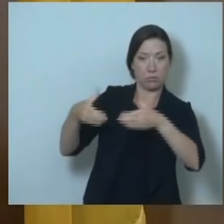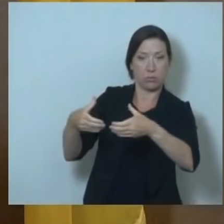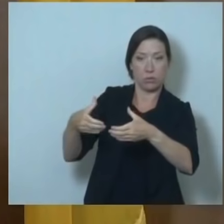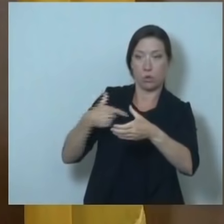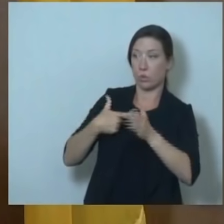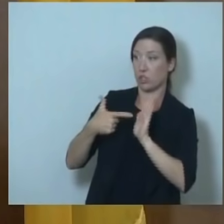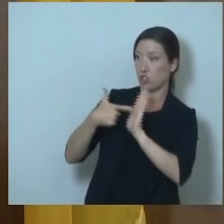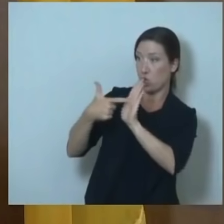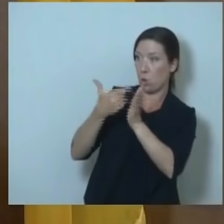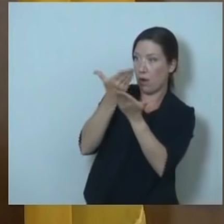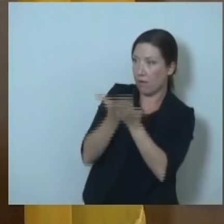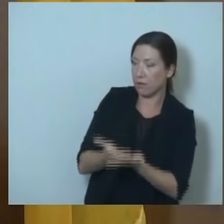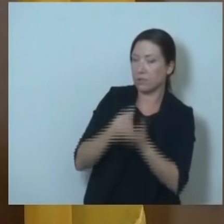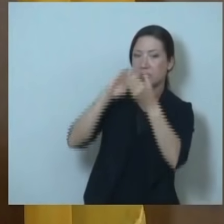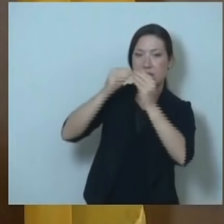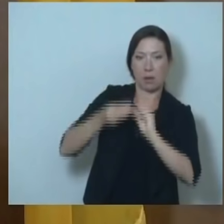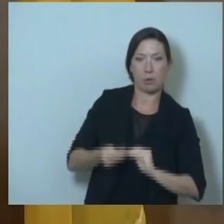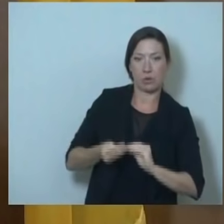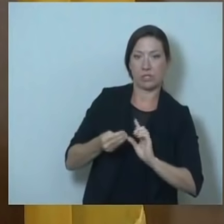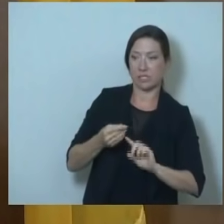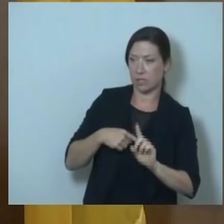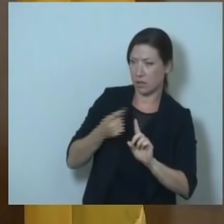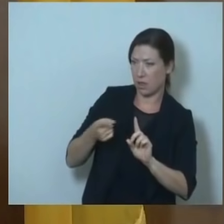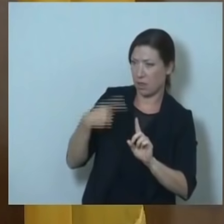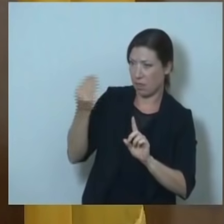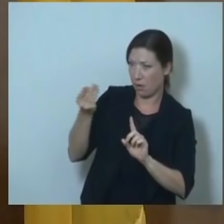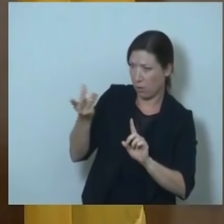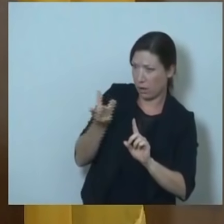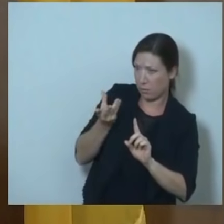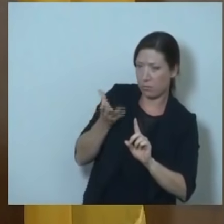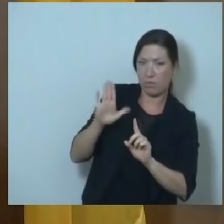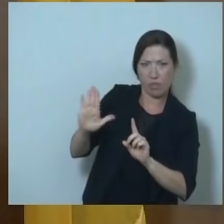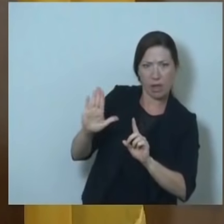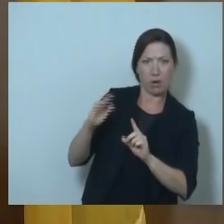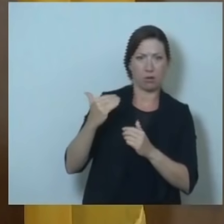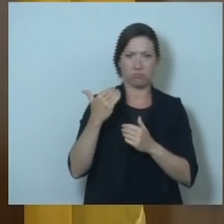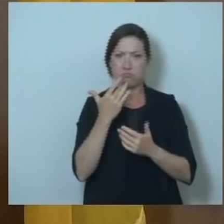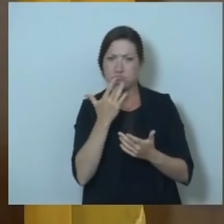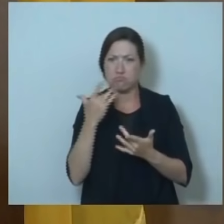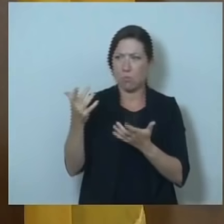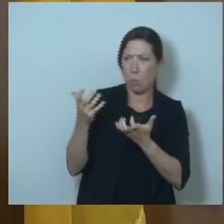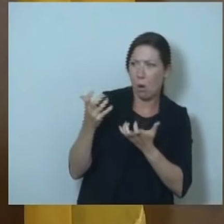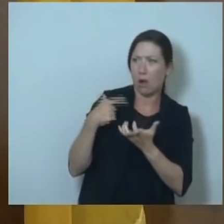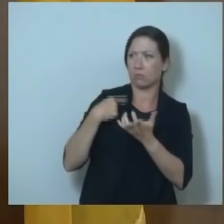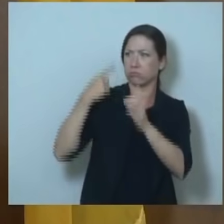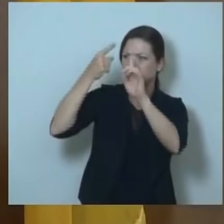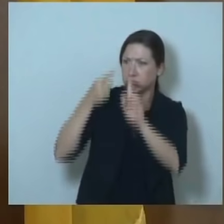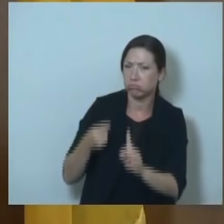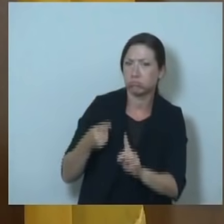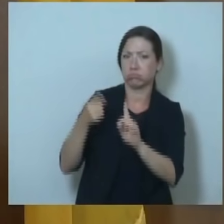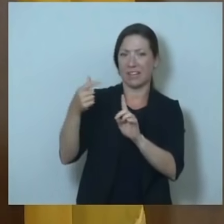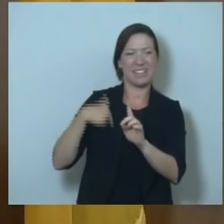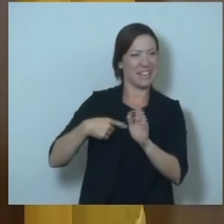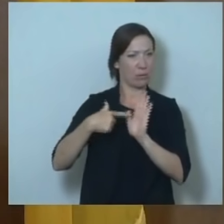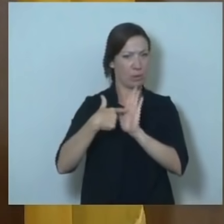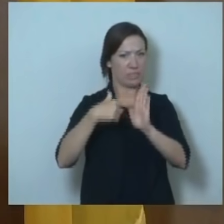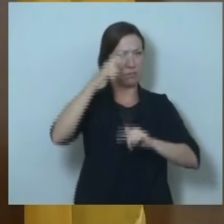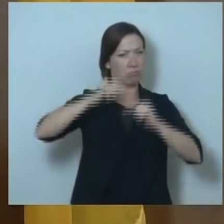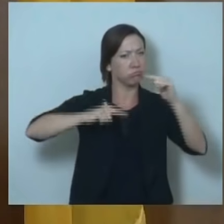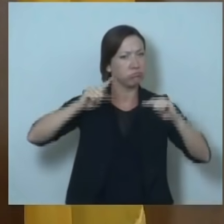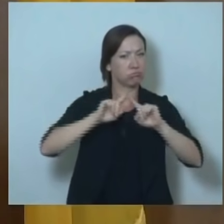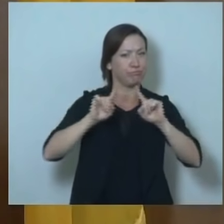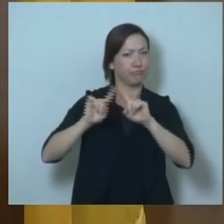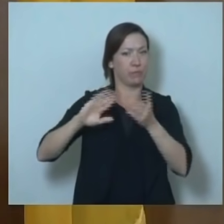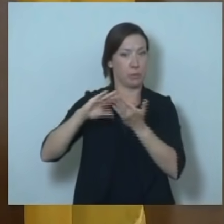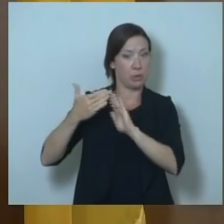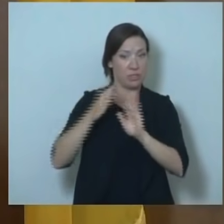recommendations based on their areas of expertise and the fact that they, you know, represent a variety of communities in the state.